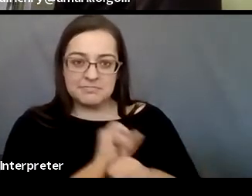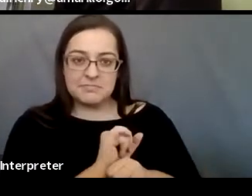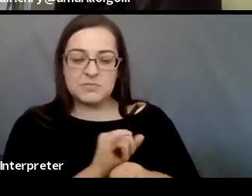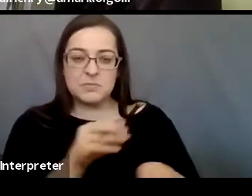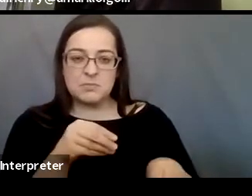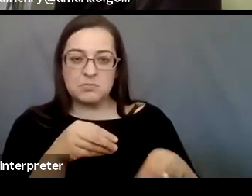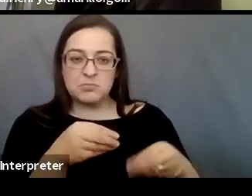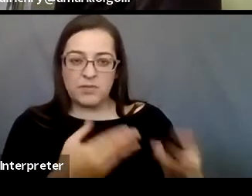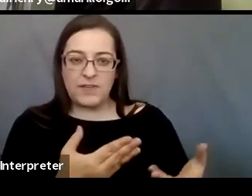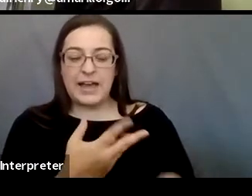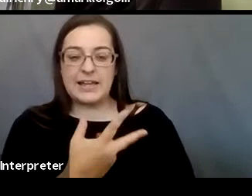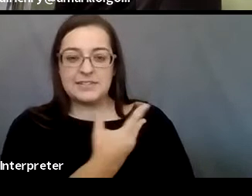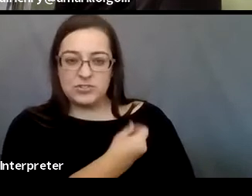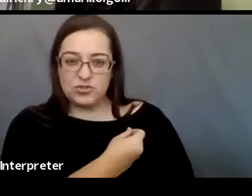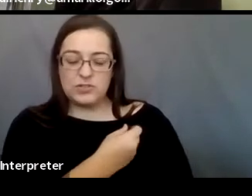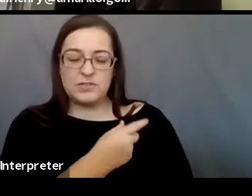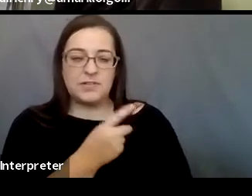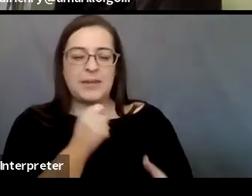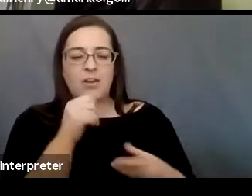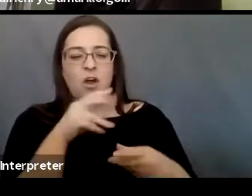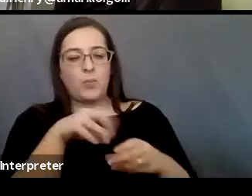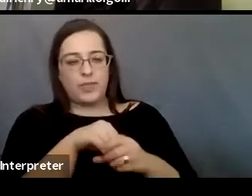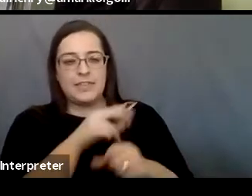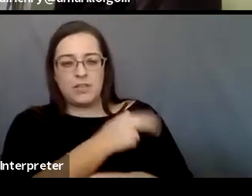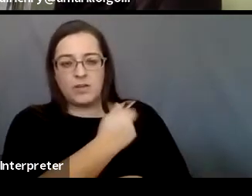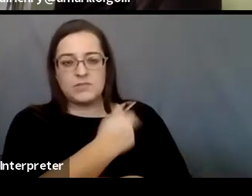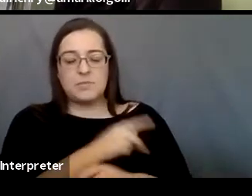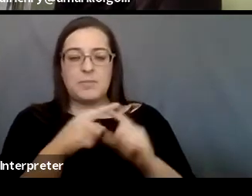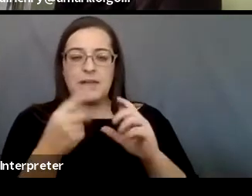administers the vaccine outside of the hospitals?